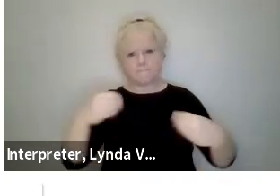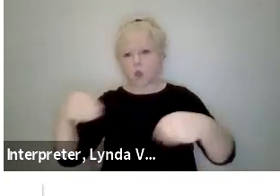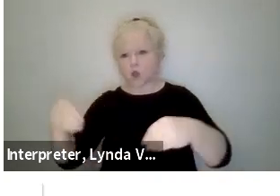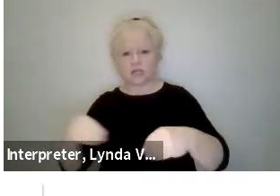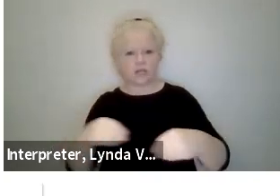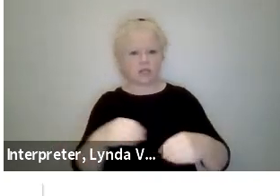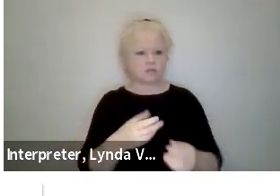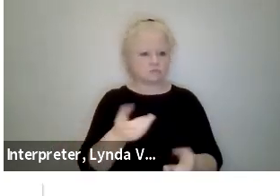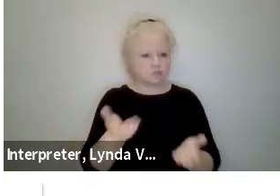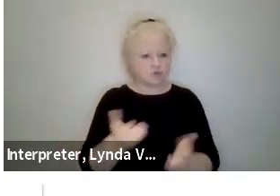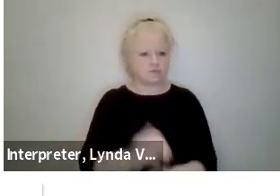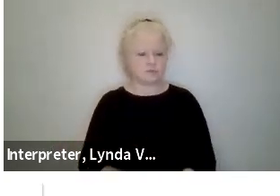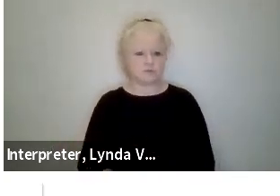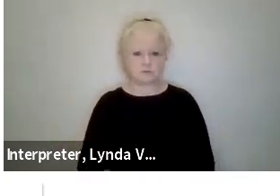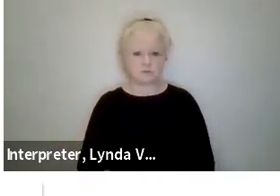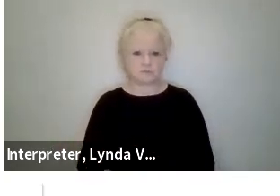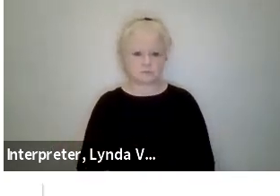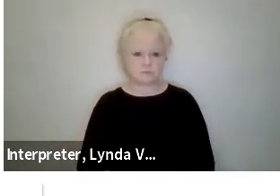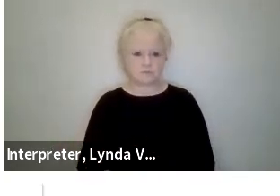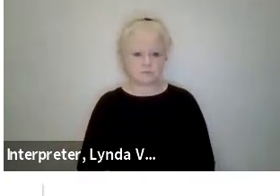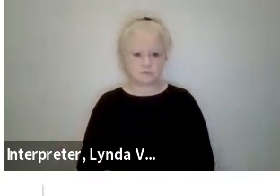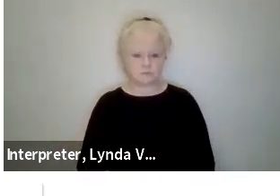and service.